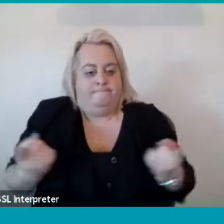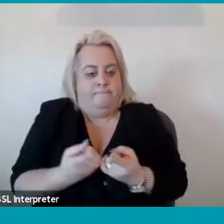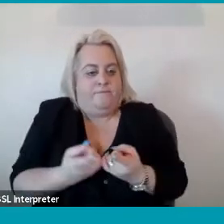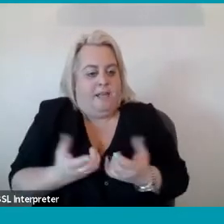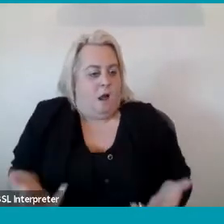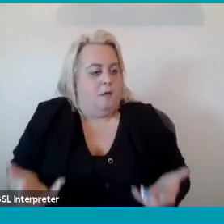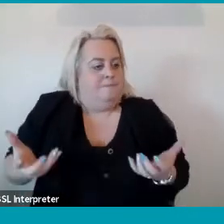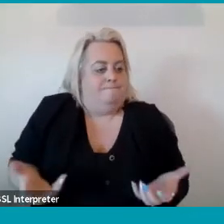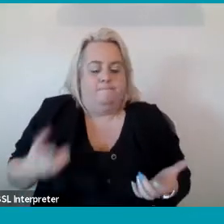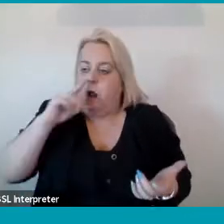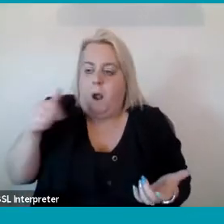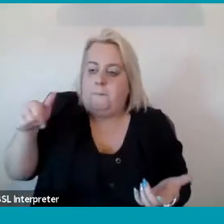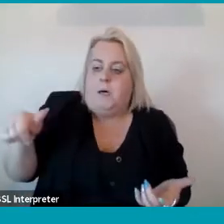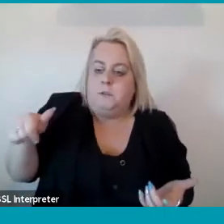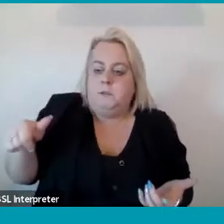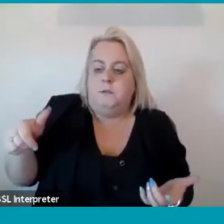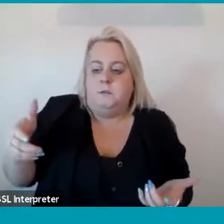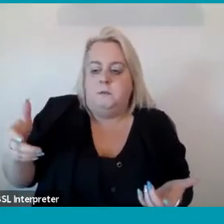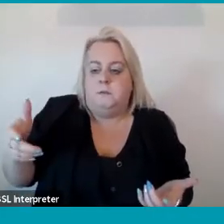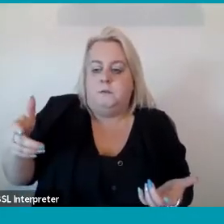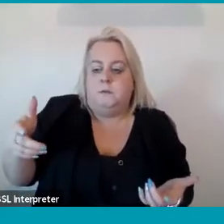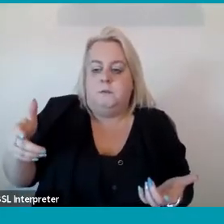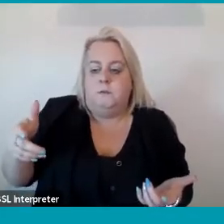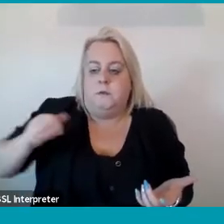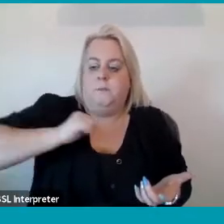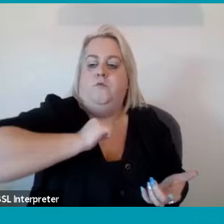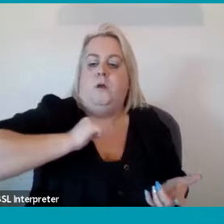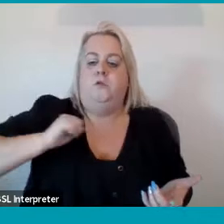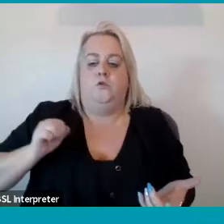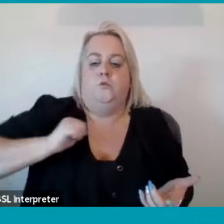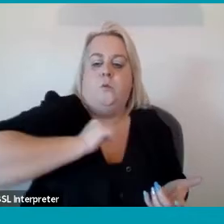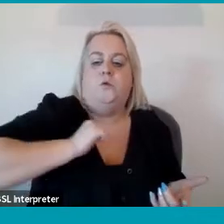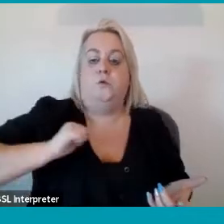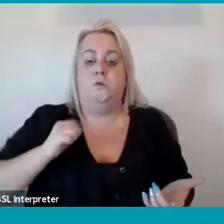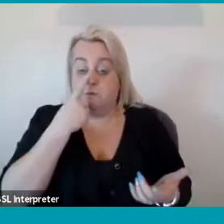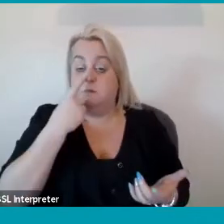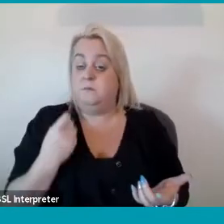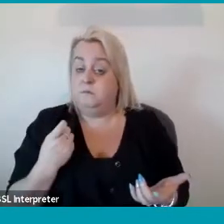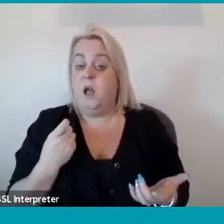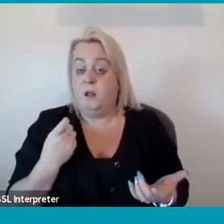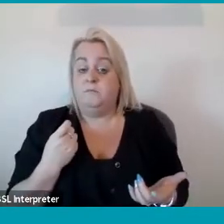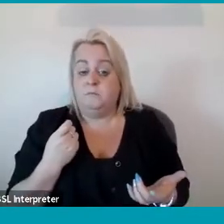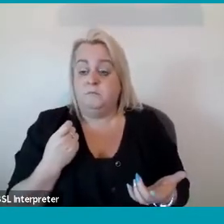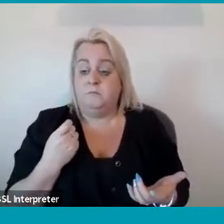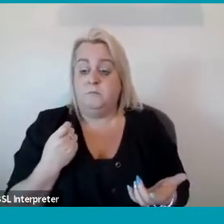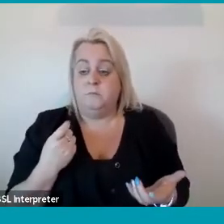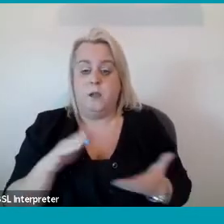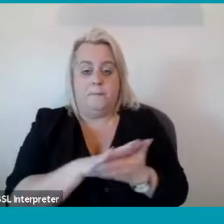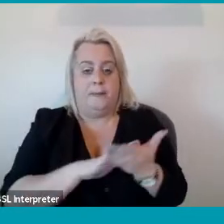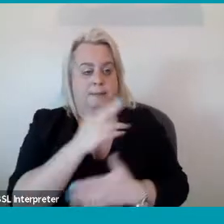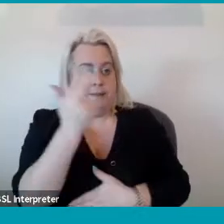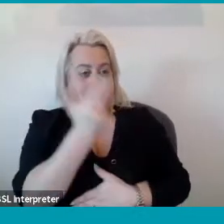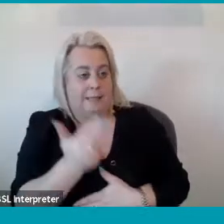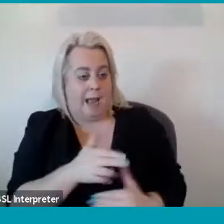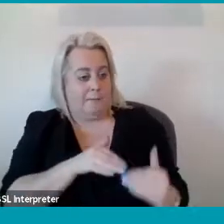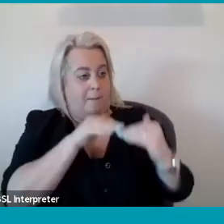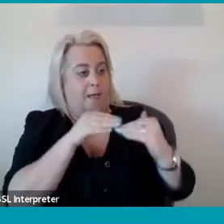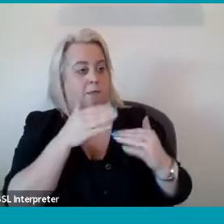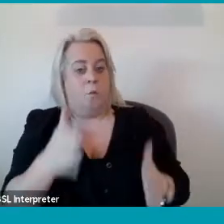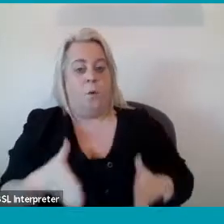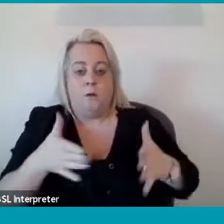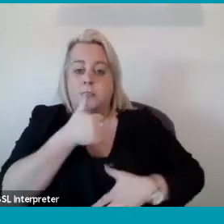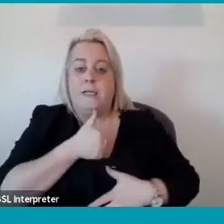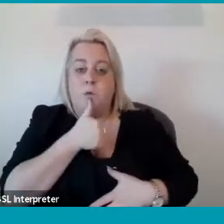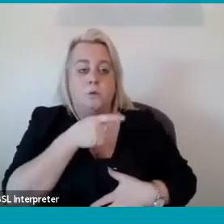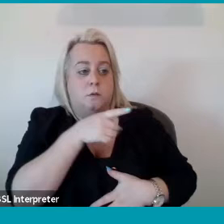open the door by pushing the button with their elbow. So actually, although it might have been designed to help wheelchair users get